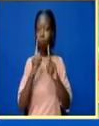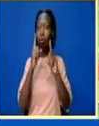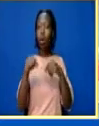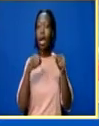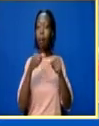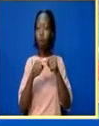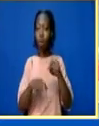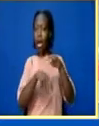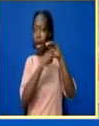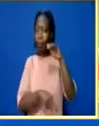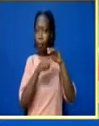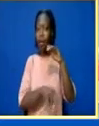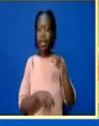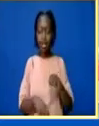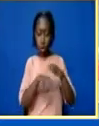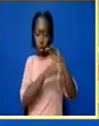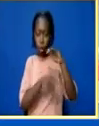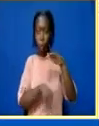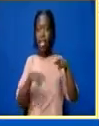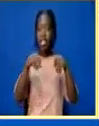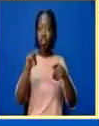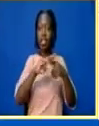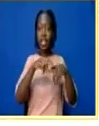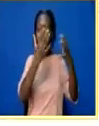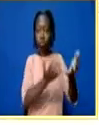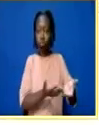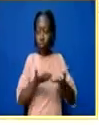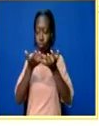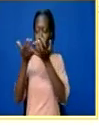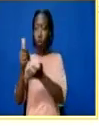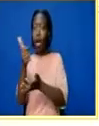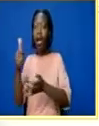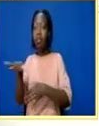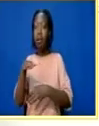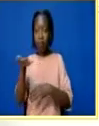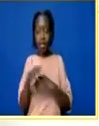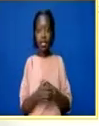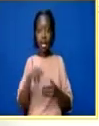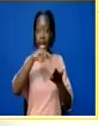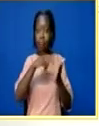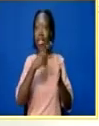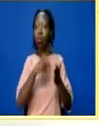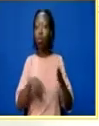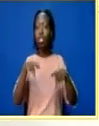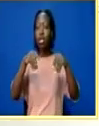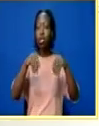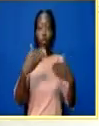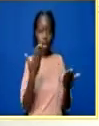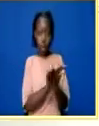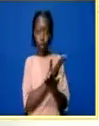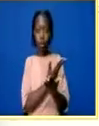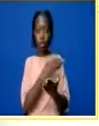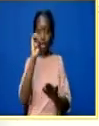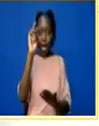that soil, you carry it from wherever it comes from to another place that is soil erosion. Okay. You are carrying away the